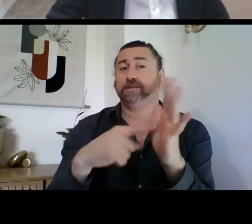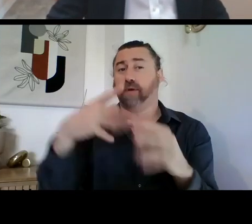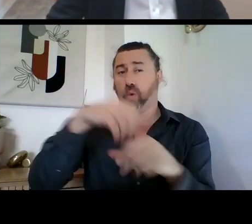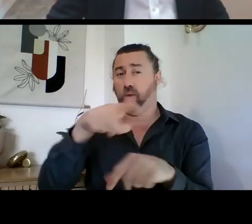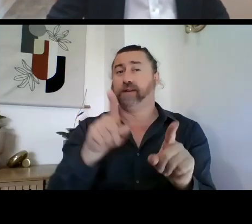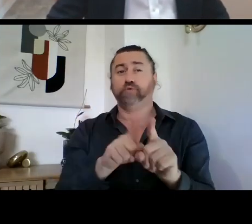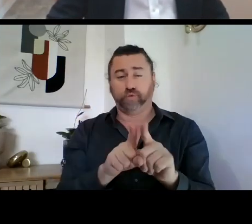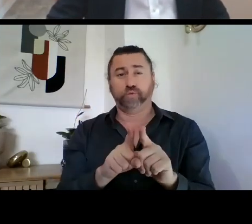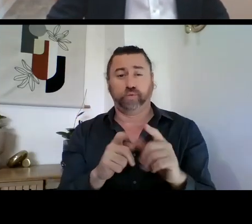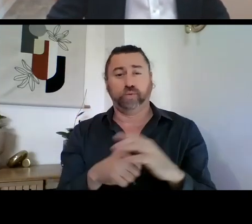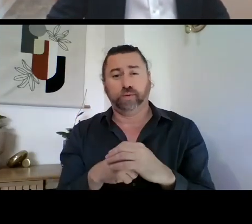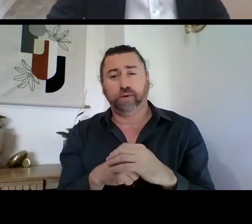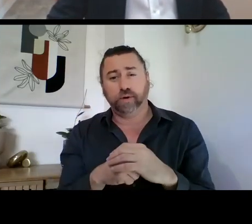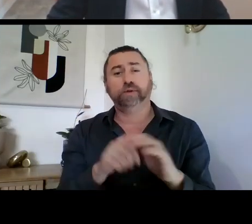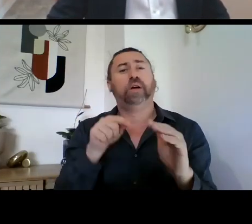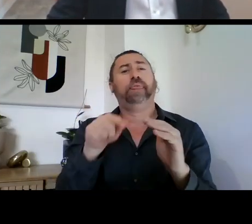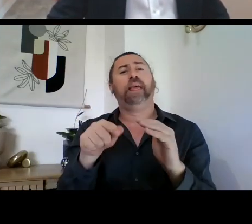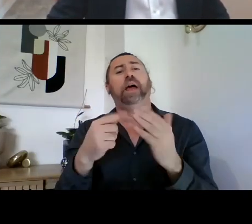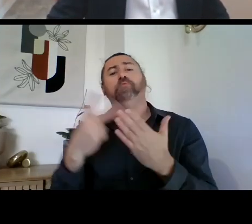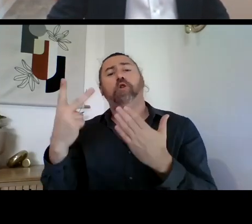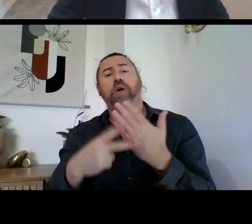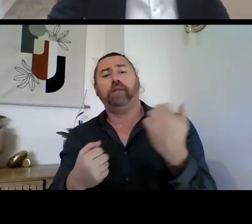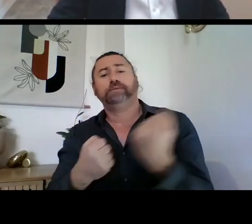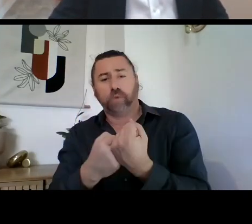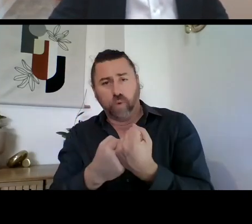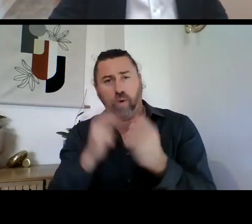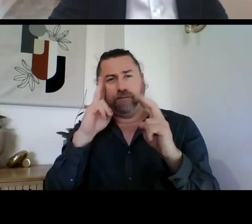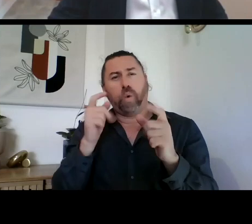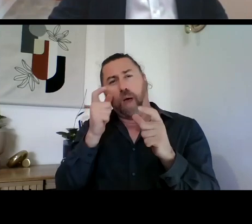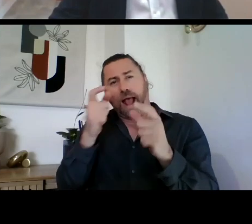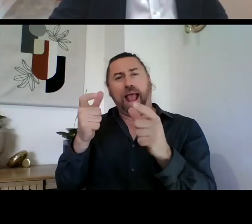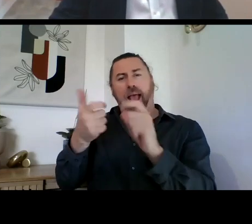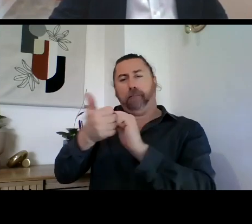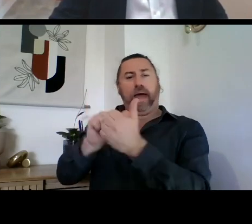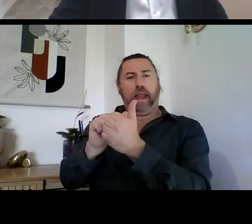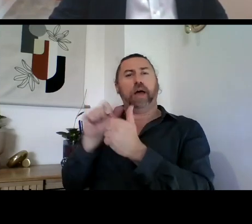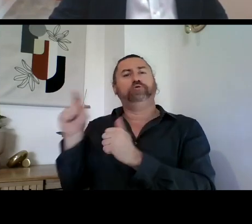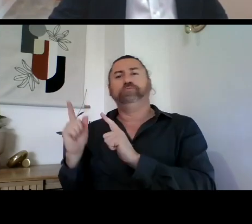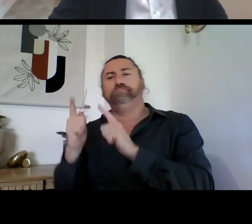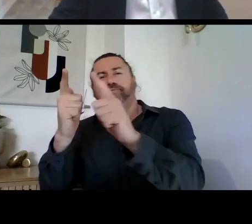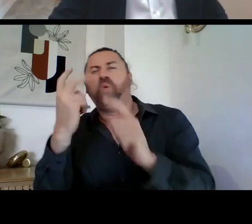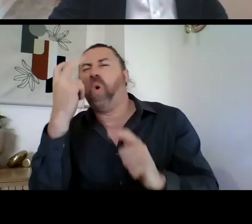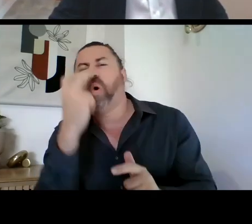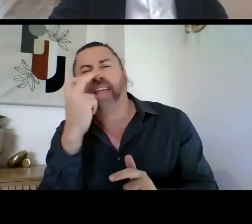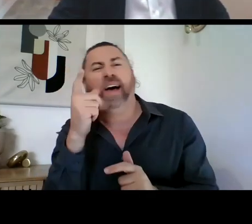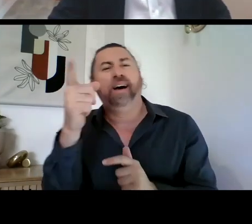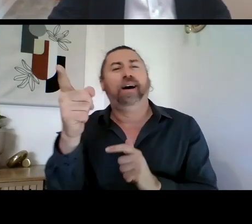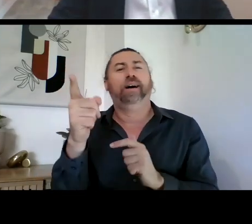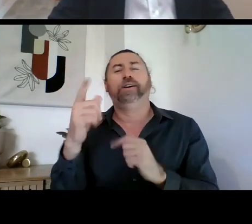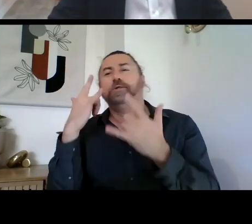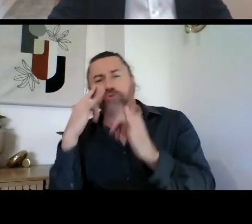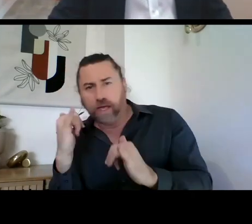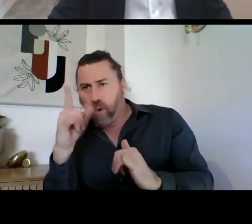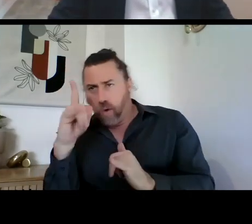Part of the ongoing support under the program will also be care partners to check in with older people and provide advice on